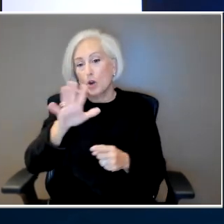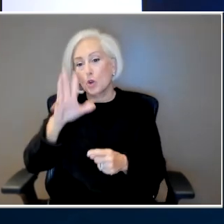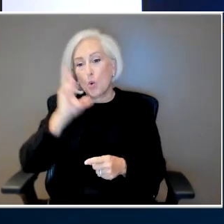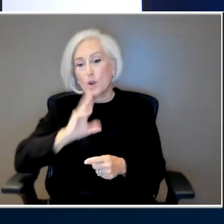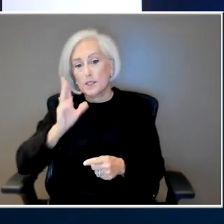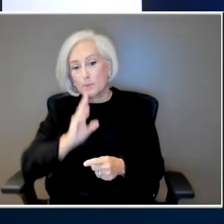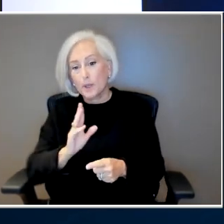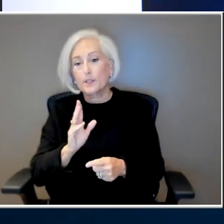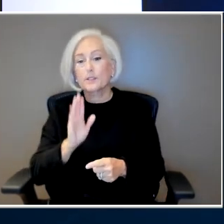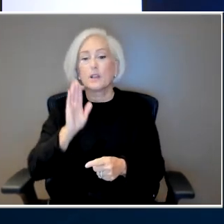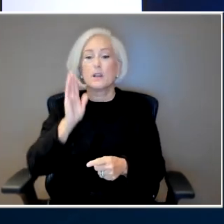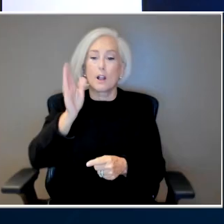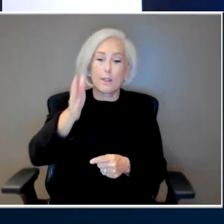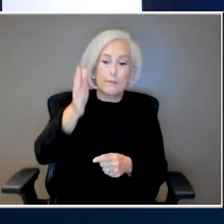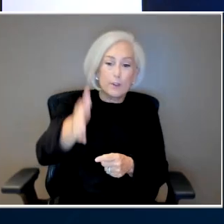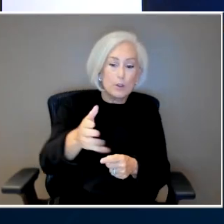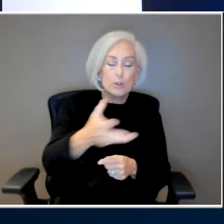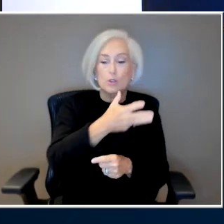about COVID-19?